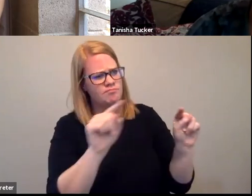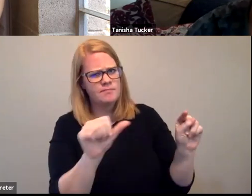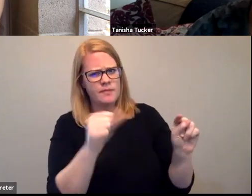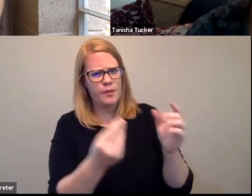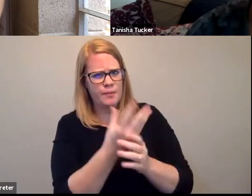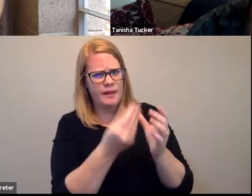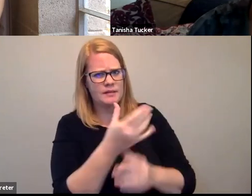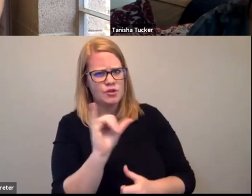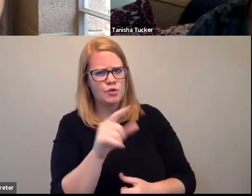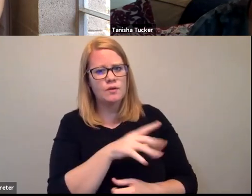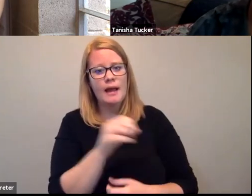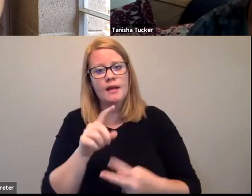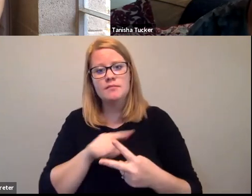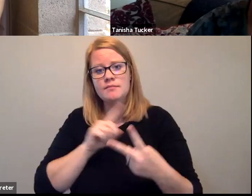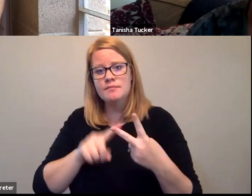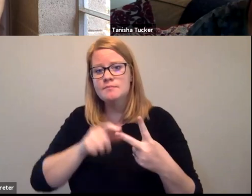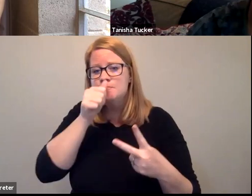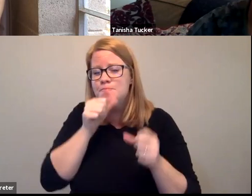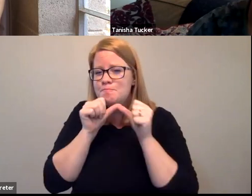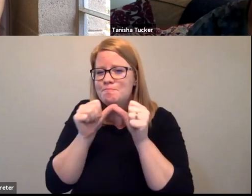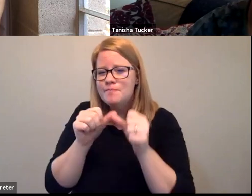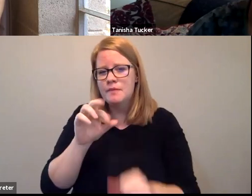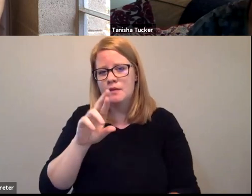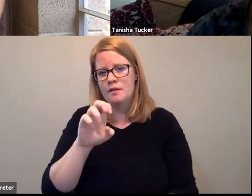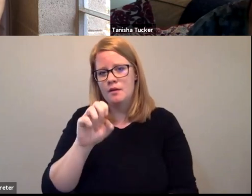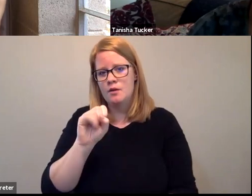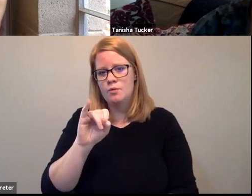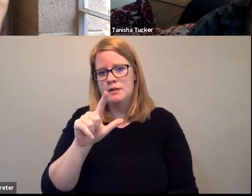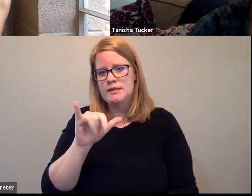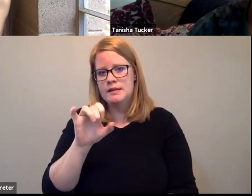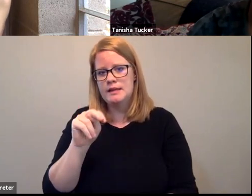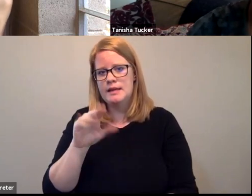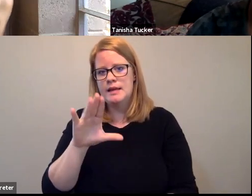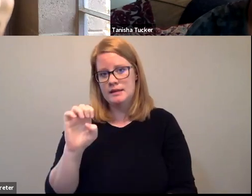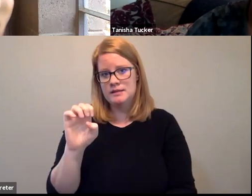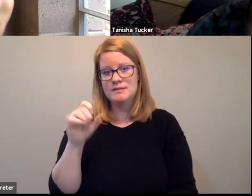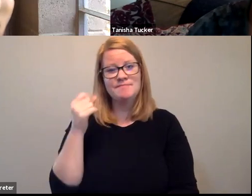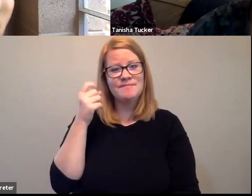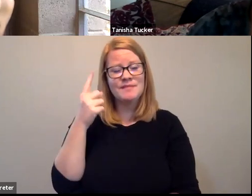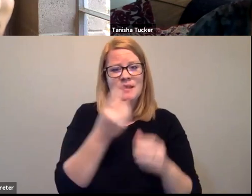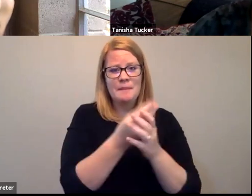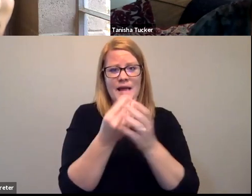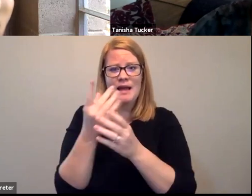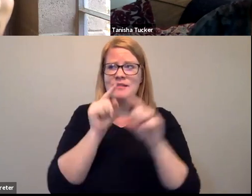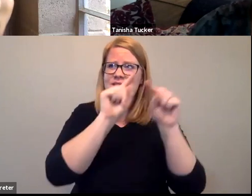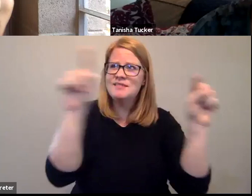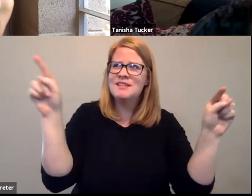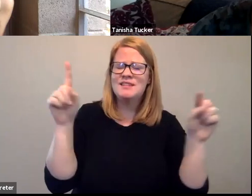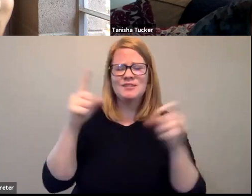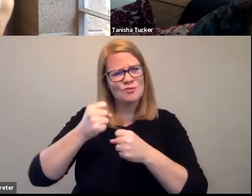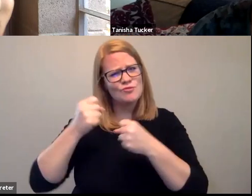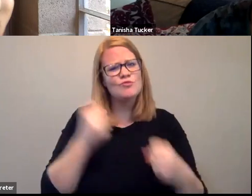is resilience, is because they are so strong. You think of the high temperatures